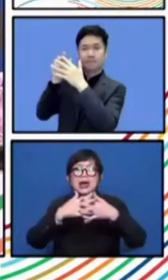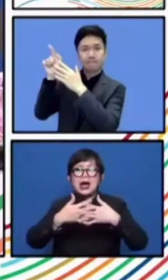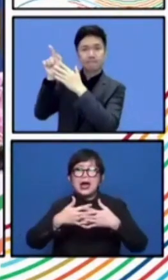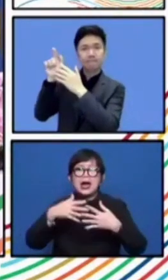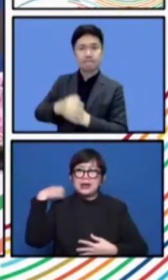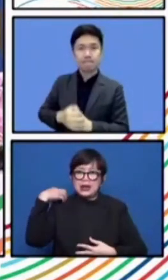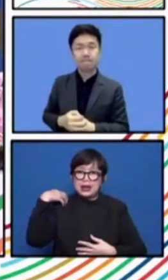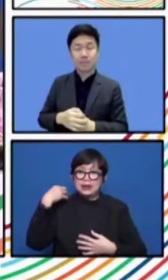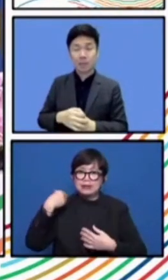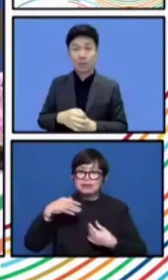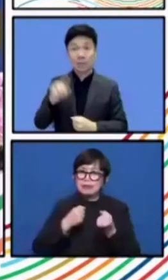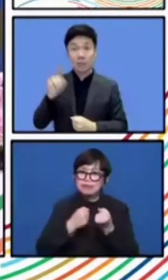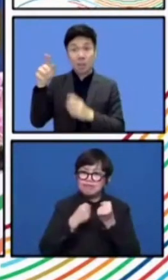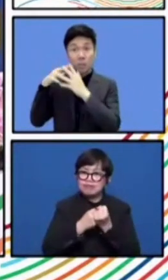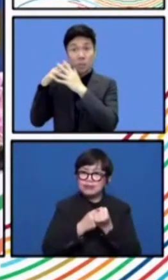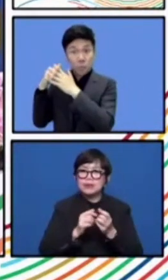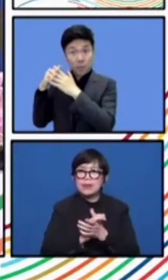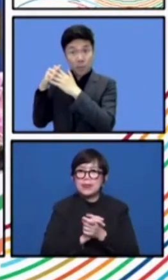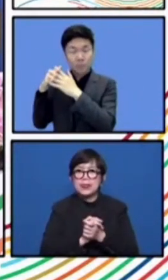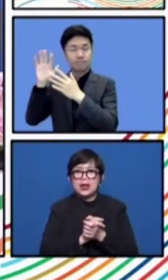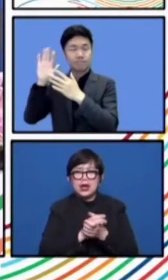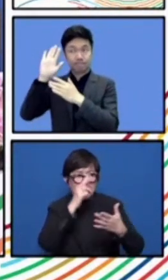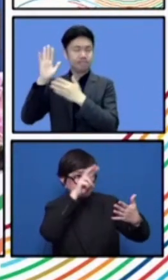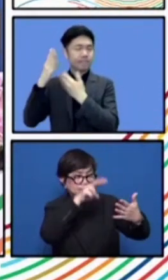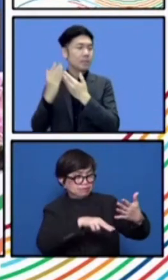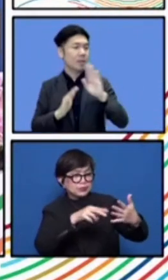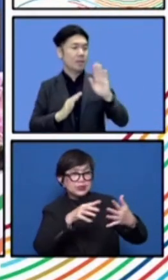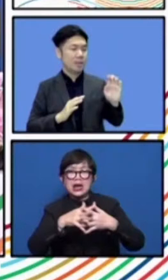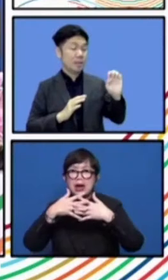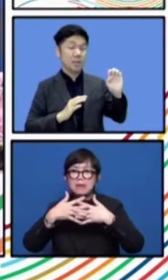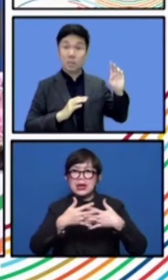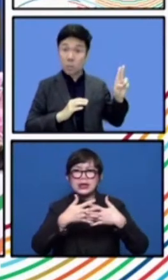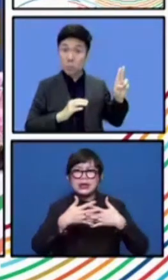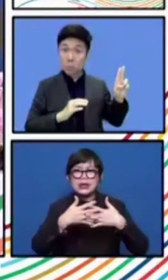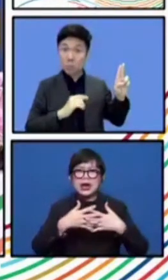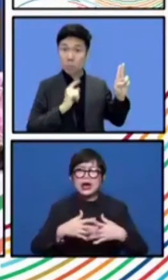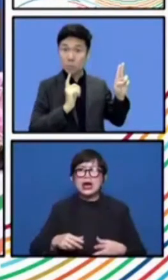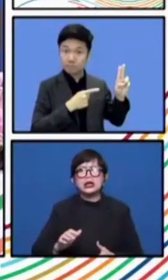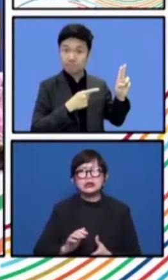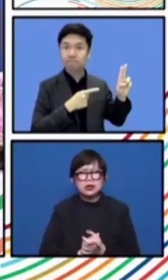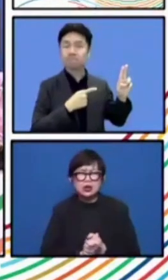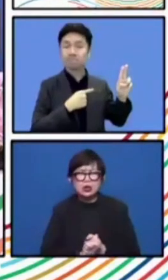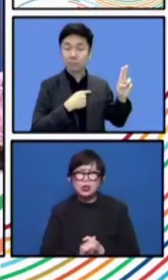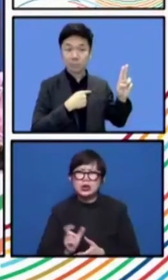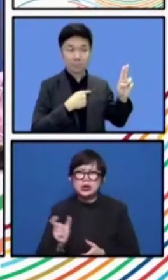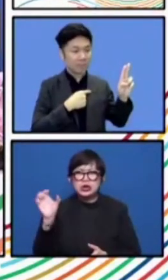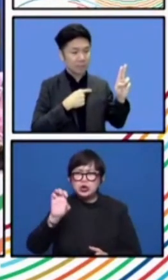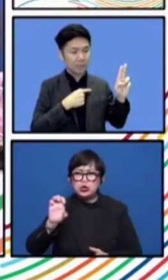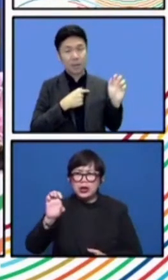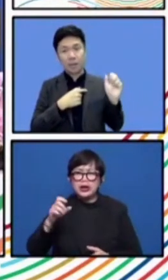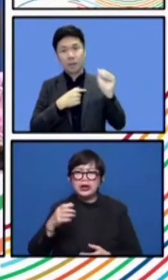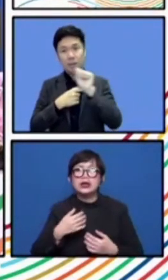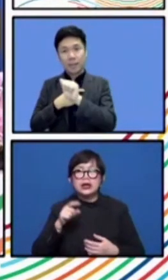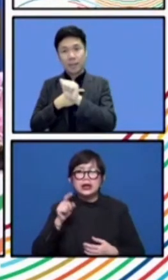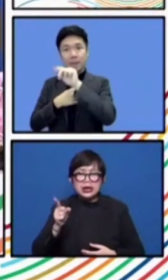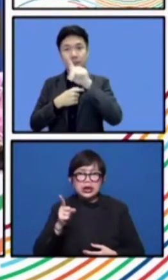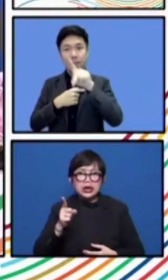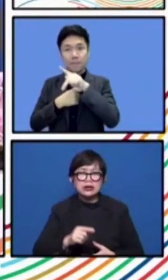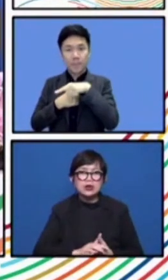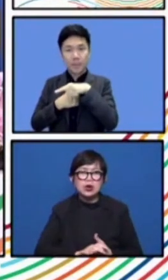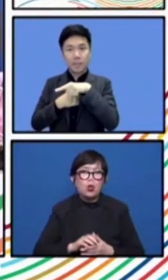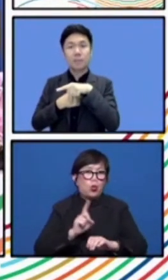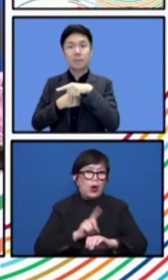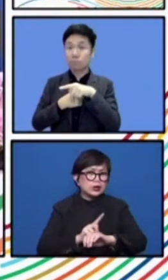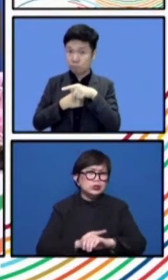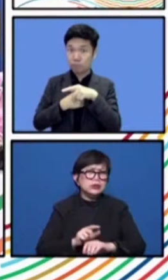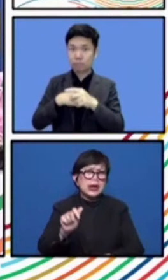and in the European Union and we think it's time for Asia Pacific to rise we have